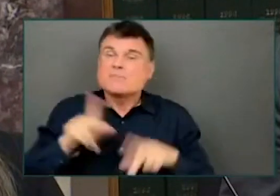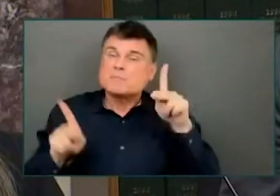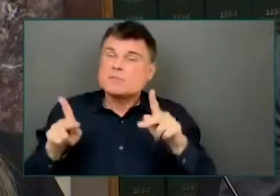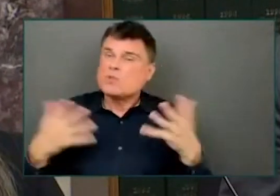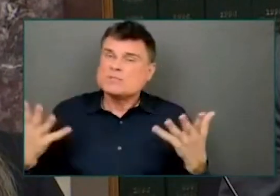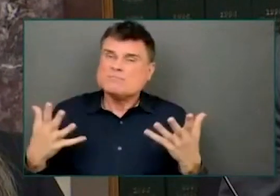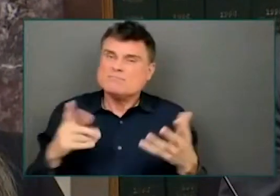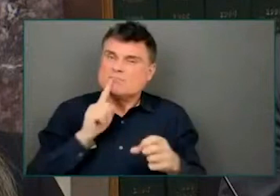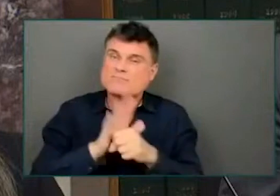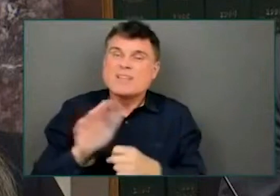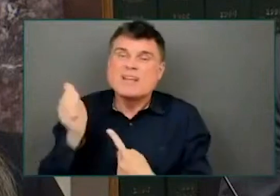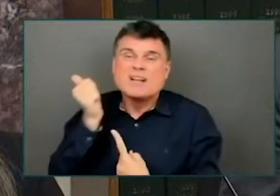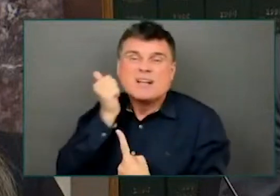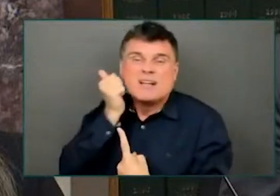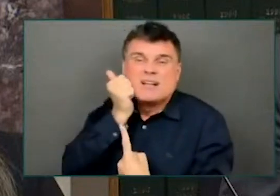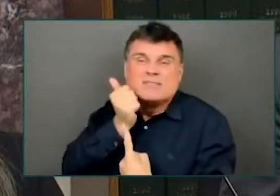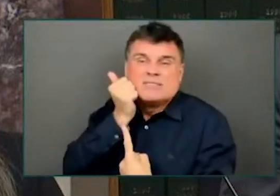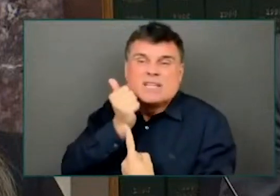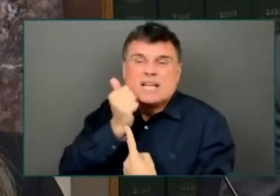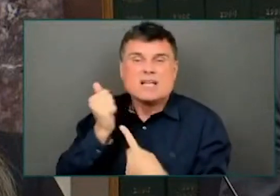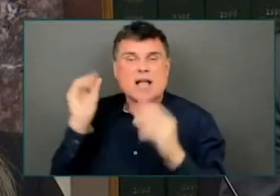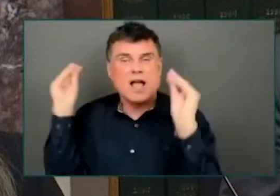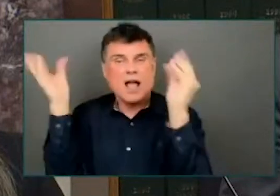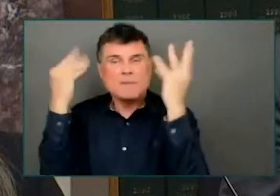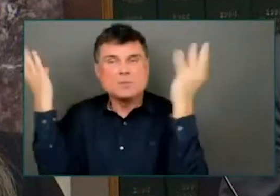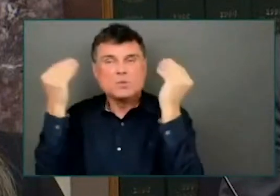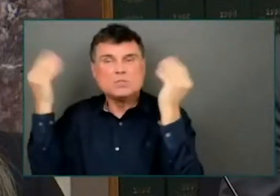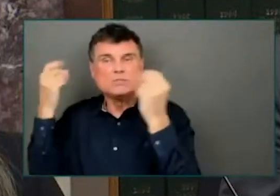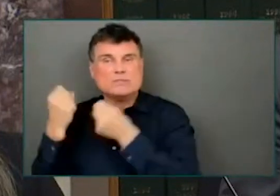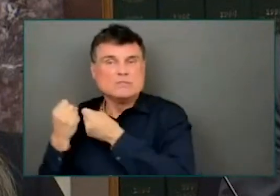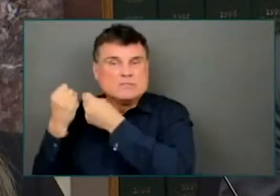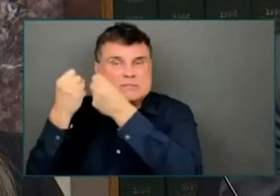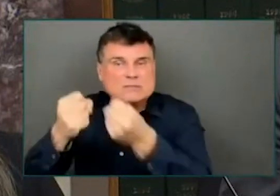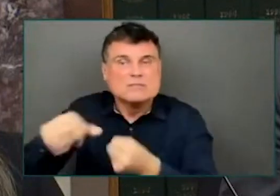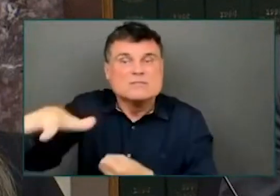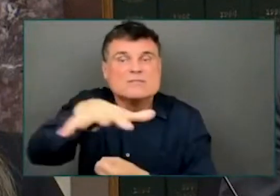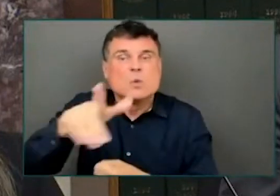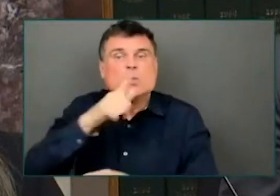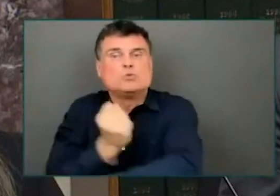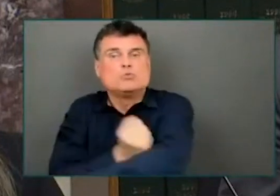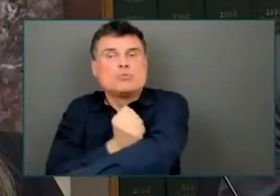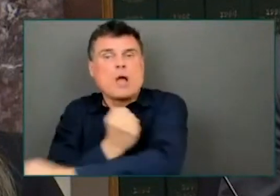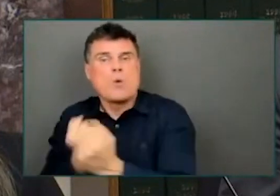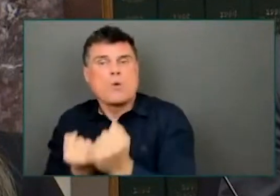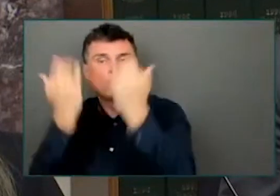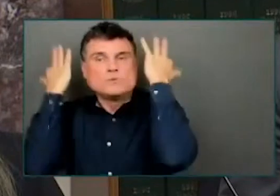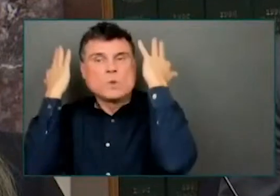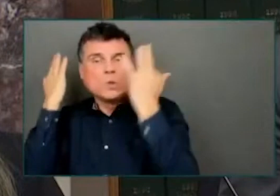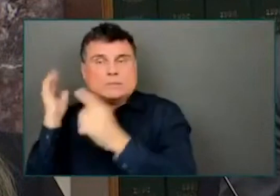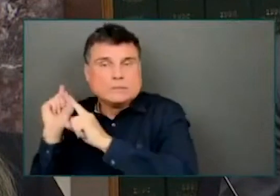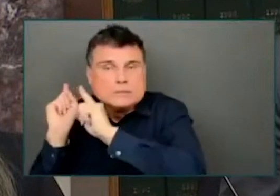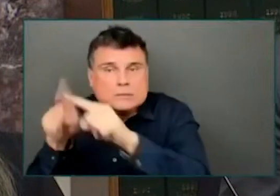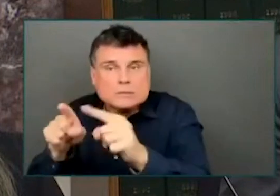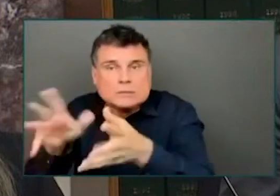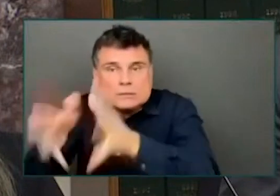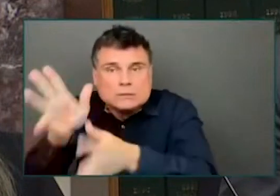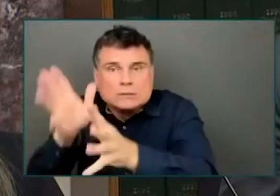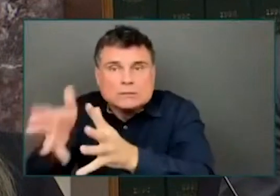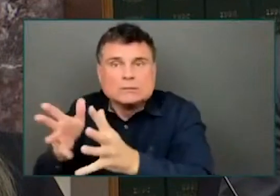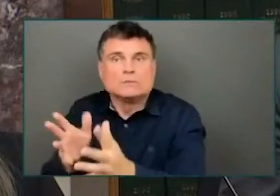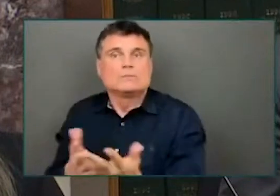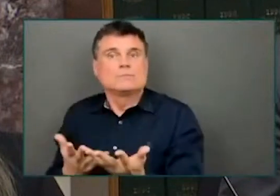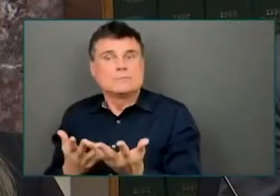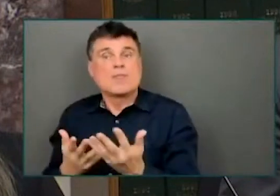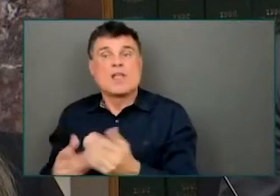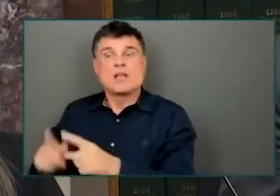a rising tide of need. And on the front lines of the pandemic, we see the commitment of healthcare workers in hospitals, teachers and